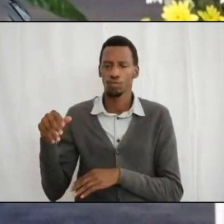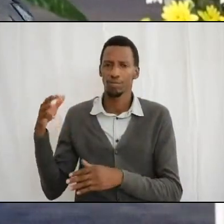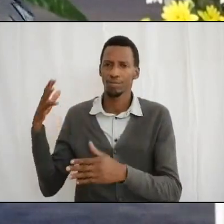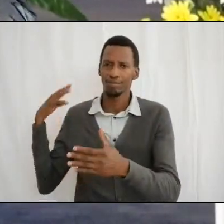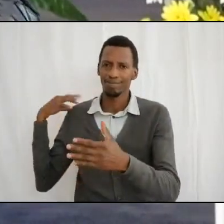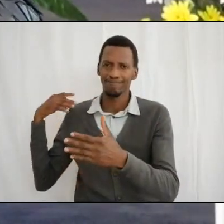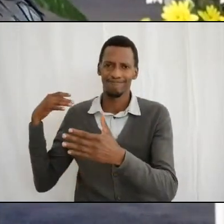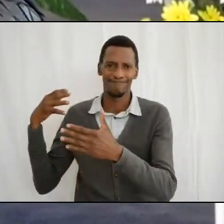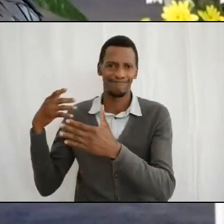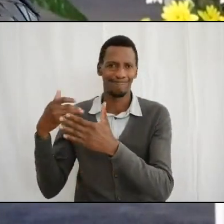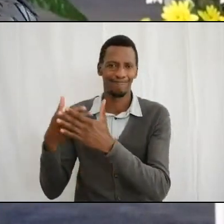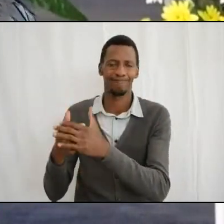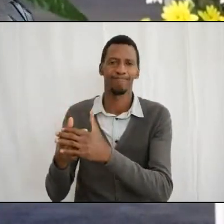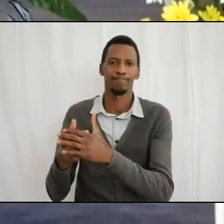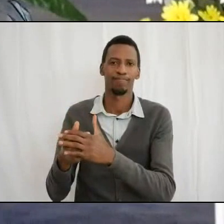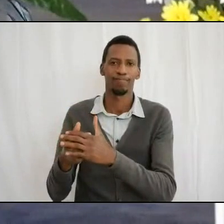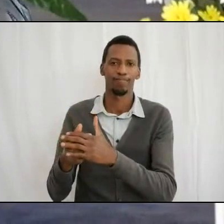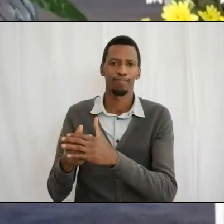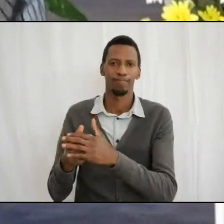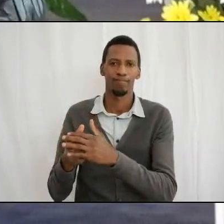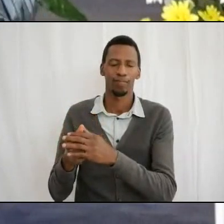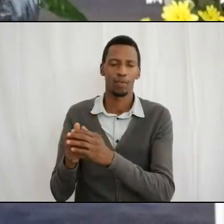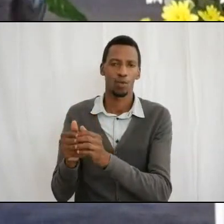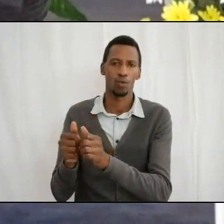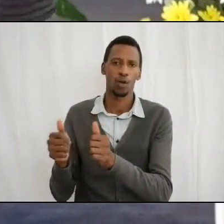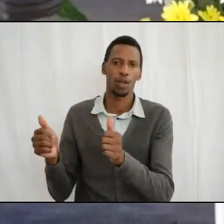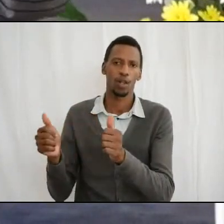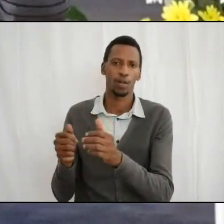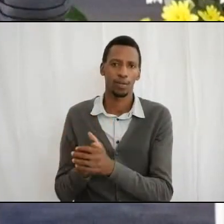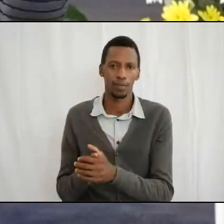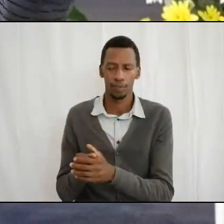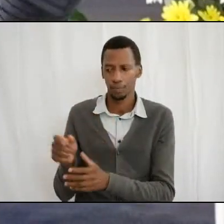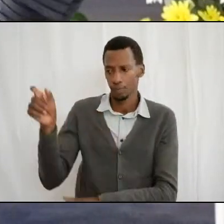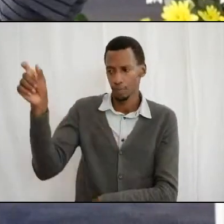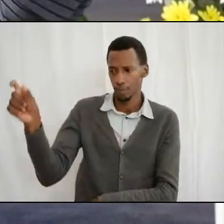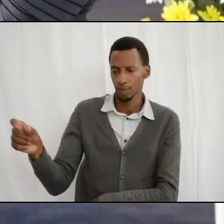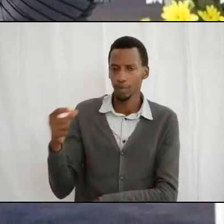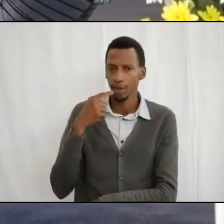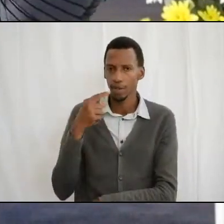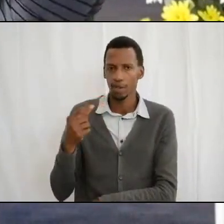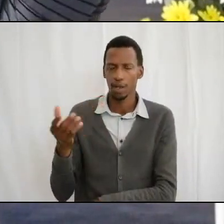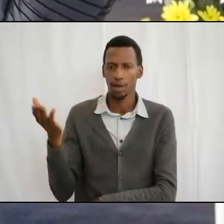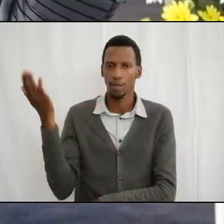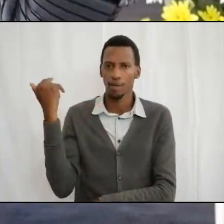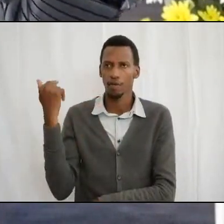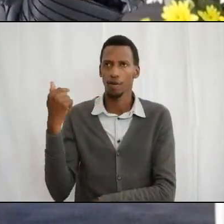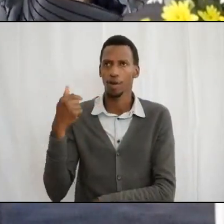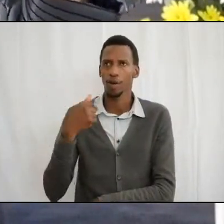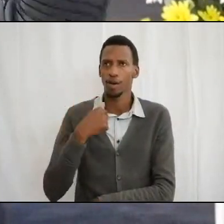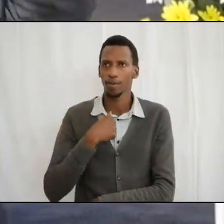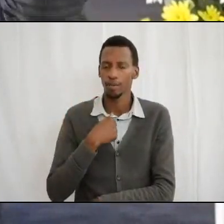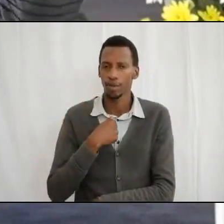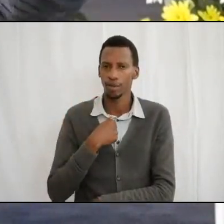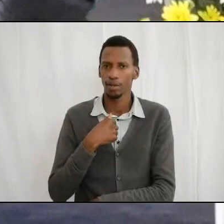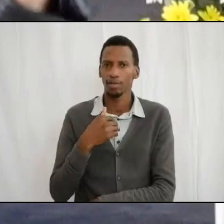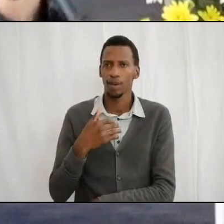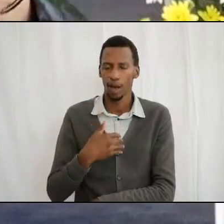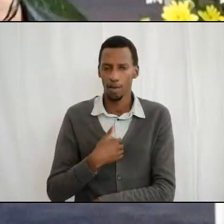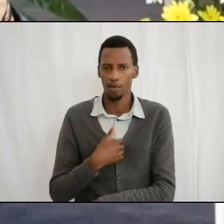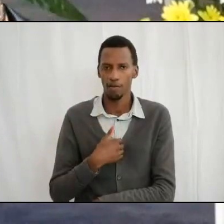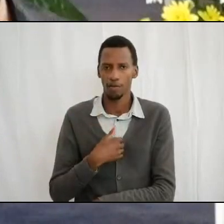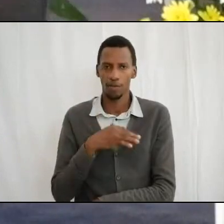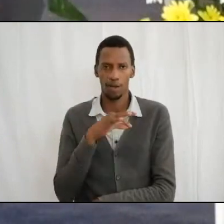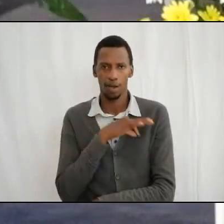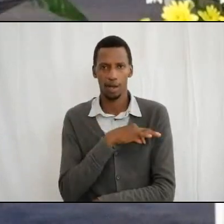along. All along. He says, I was entitled to a governor's allowance, but I